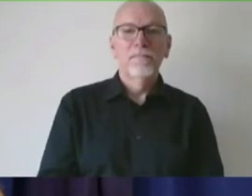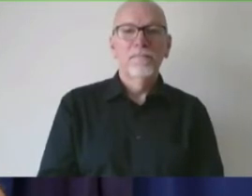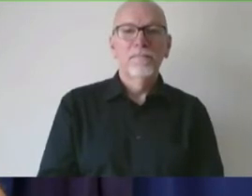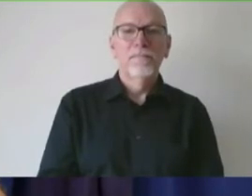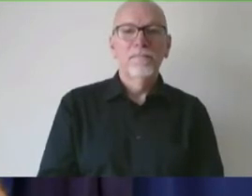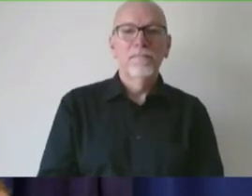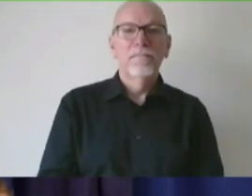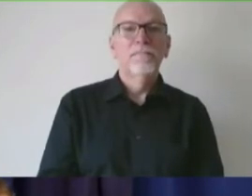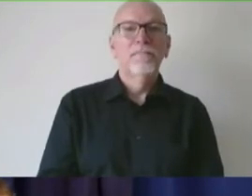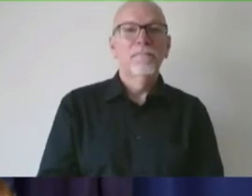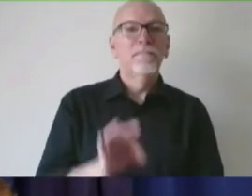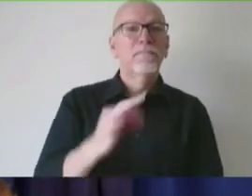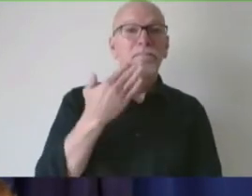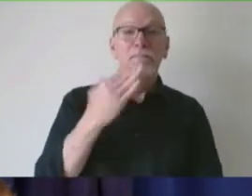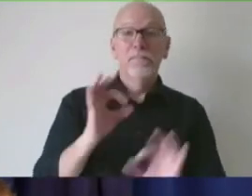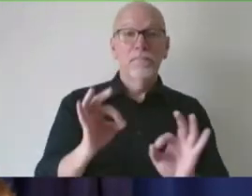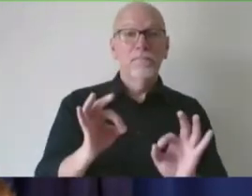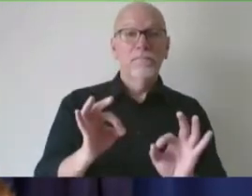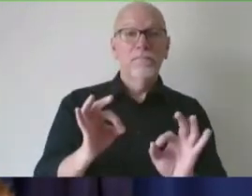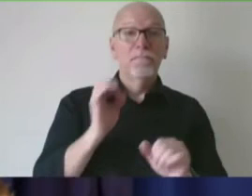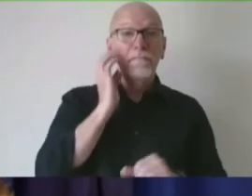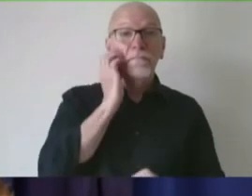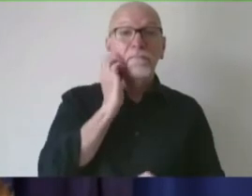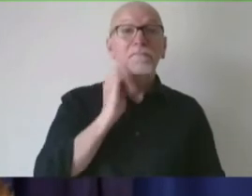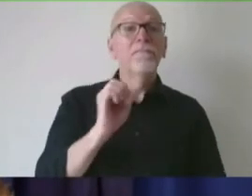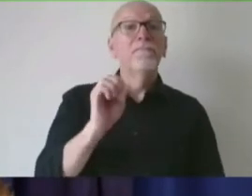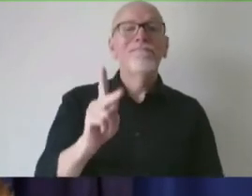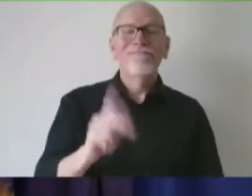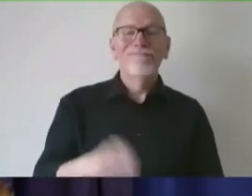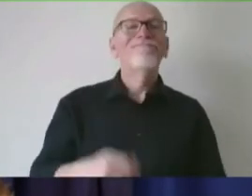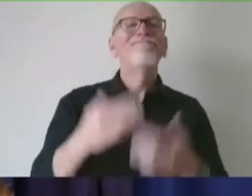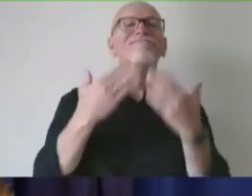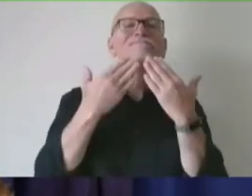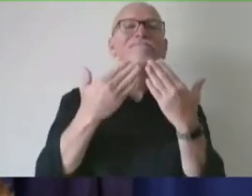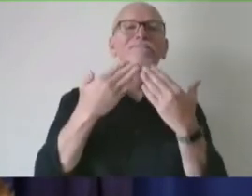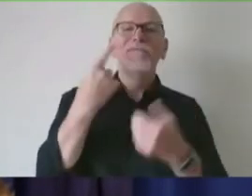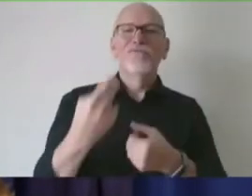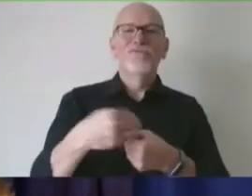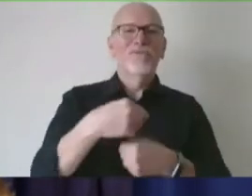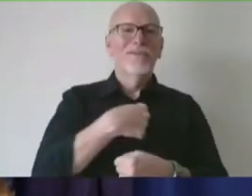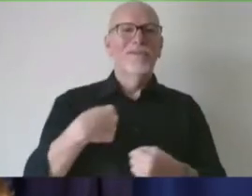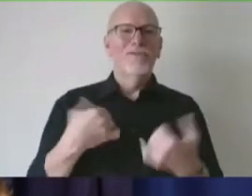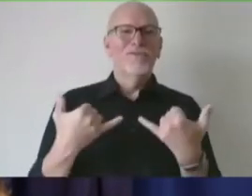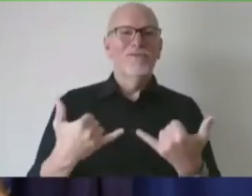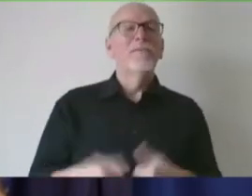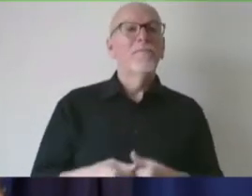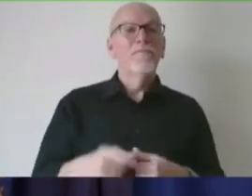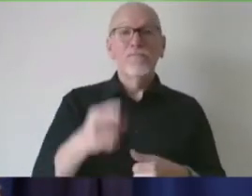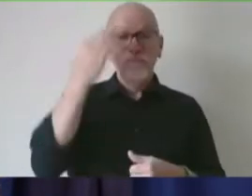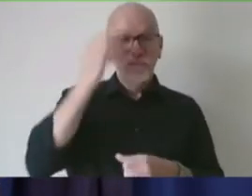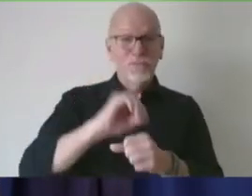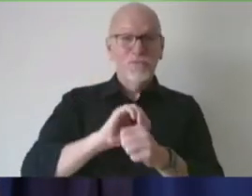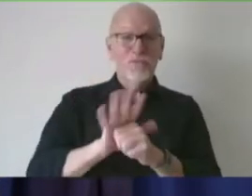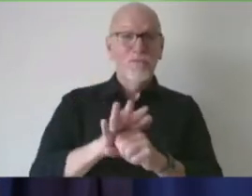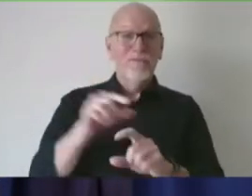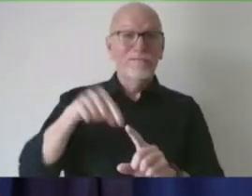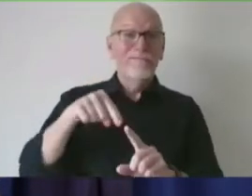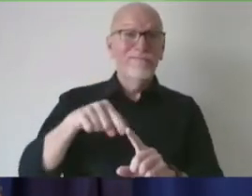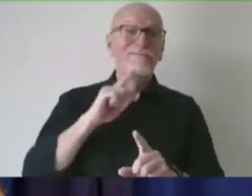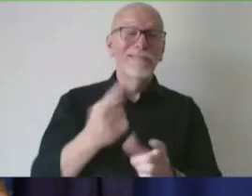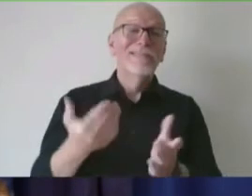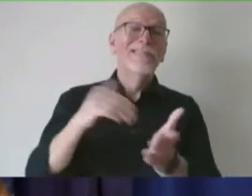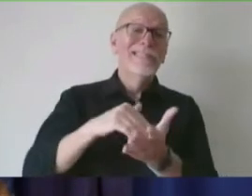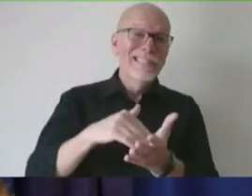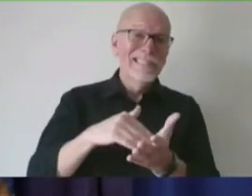You're welcome. Everybody good? All right. Thank you guys for joining us today. As you know, COVID-19 is once again